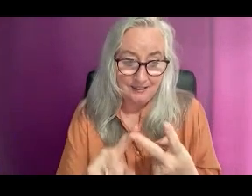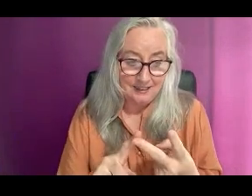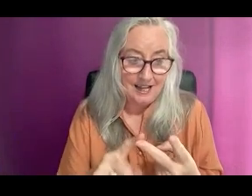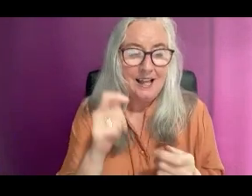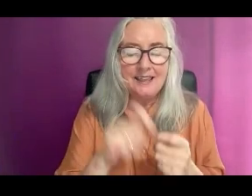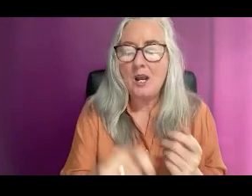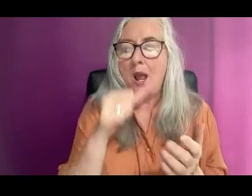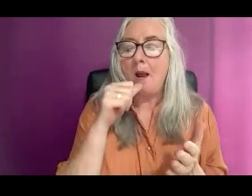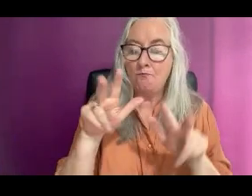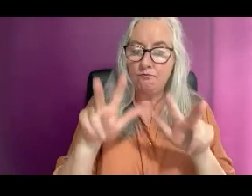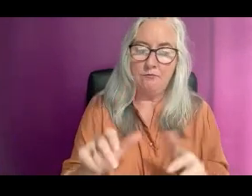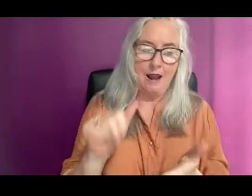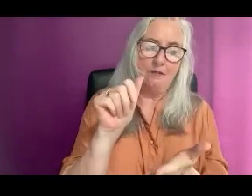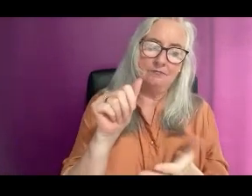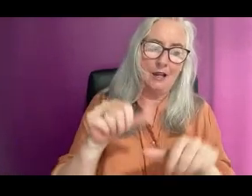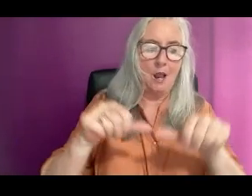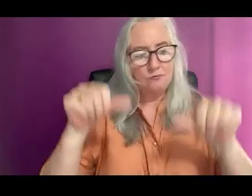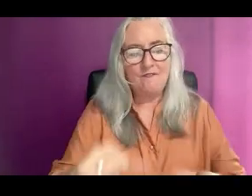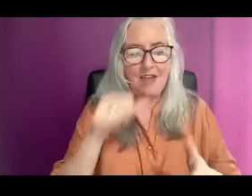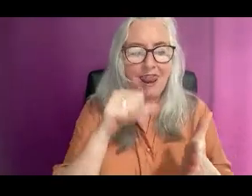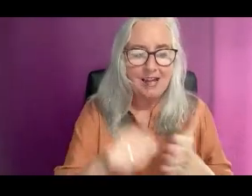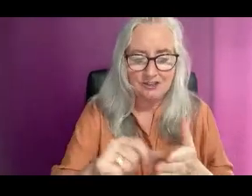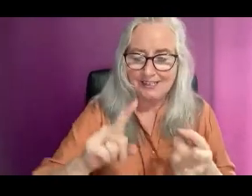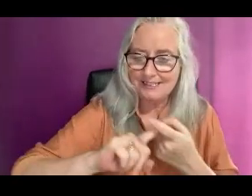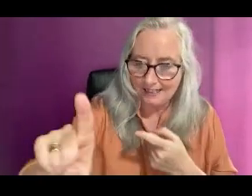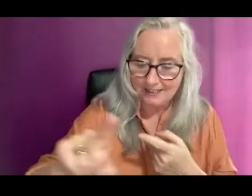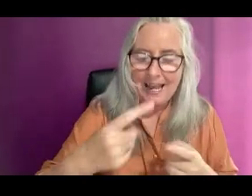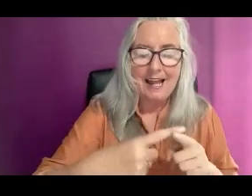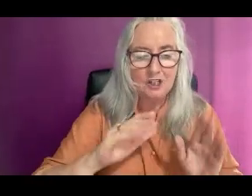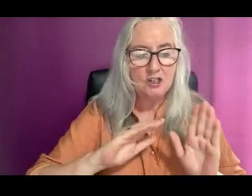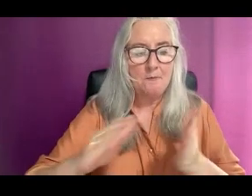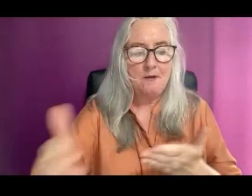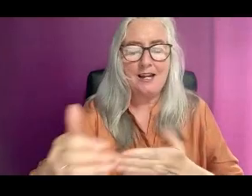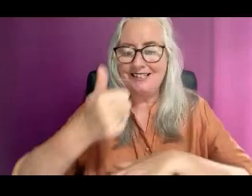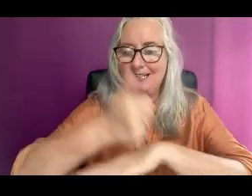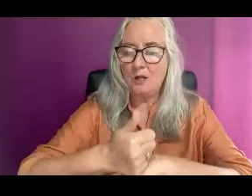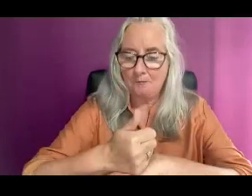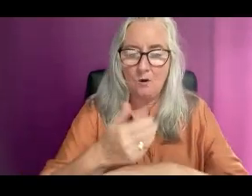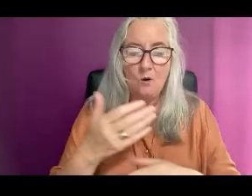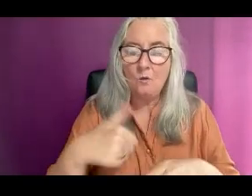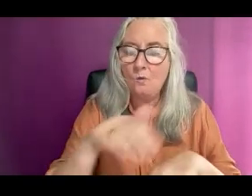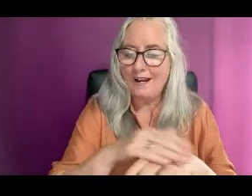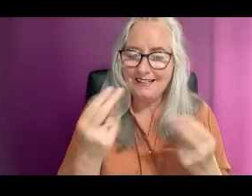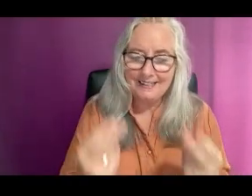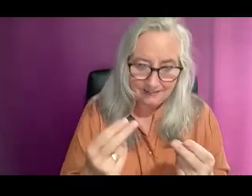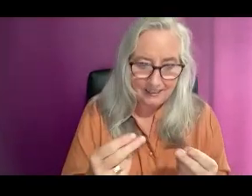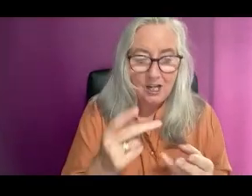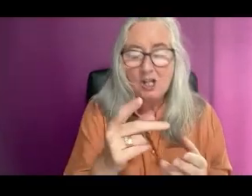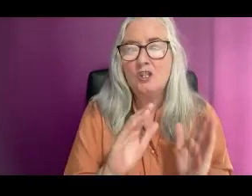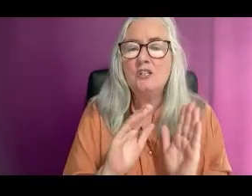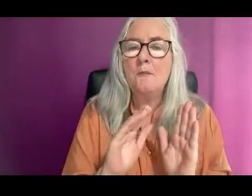letter is issued, and then a supplier setup form is also issued where needed. The supplier setup form